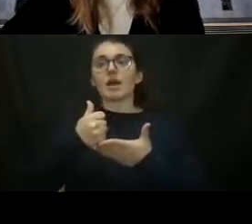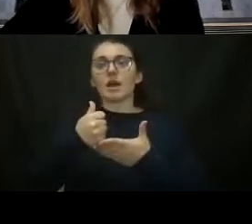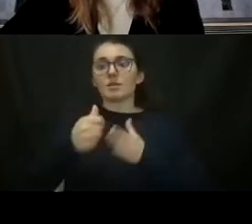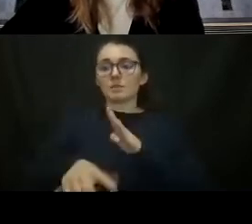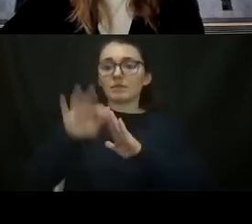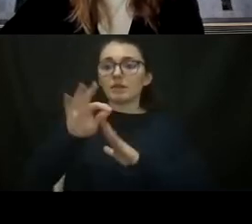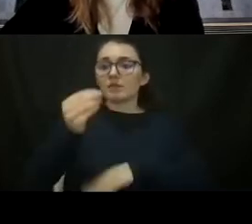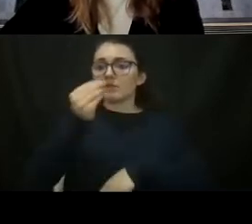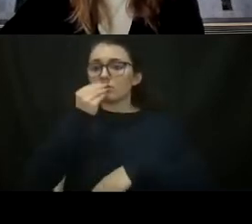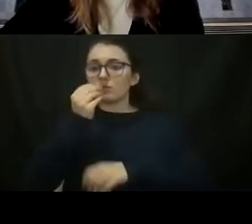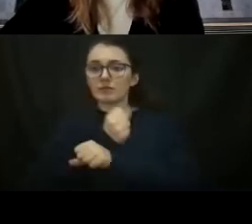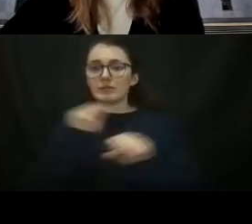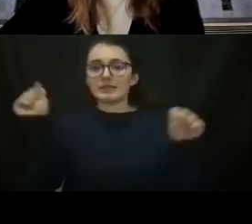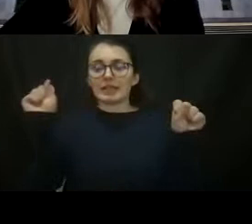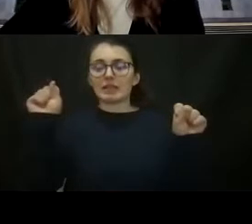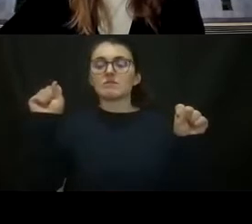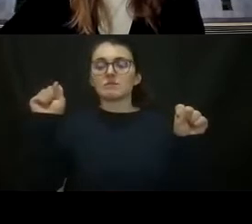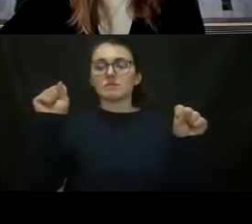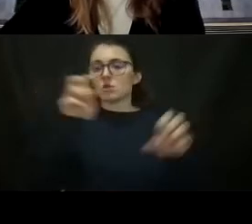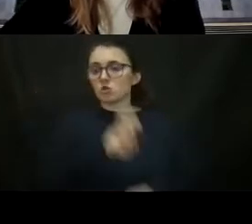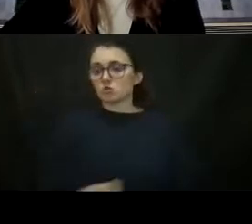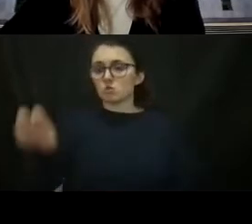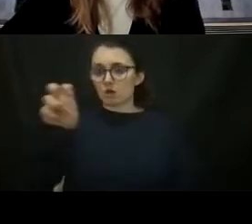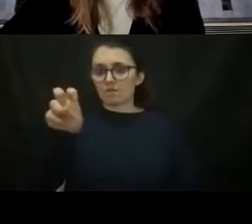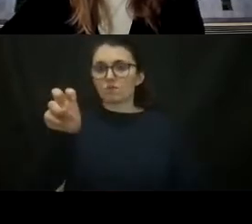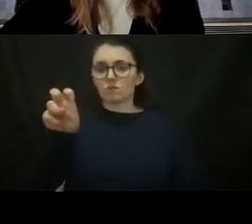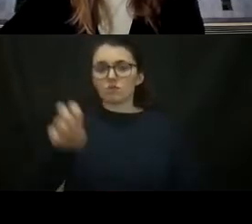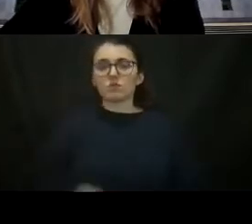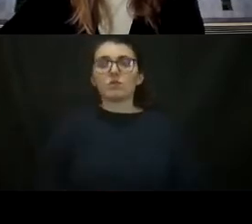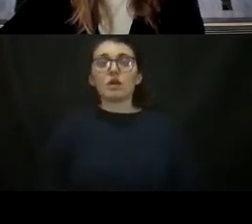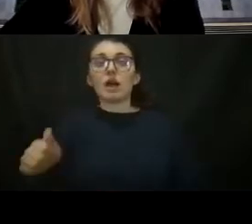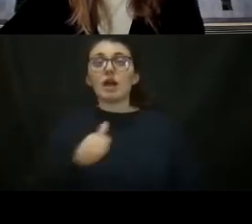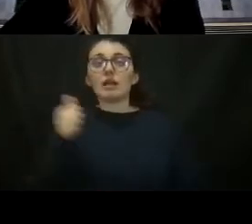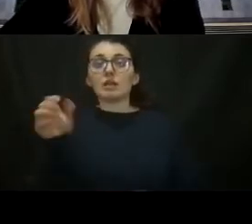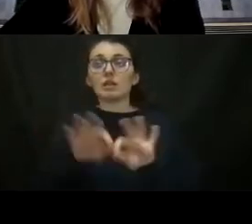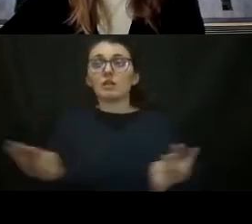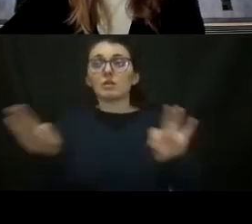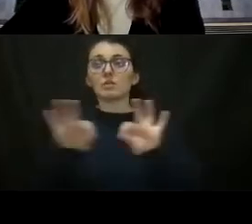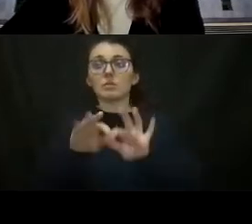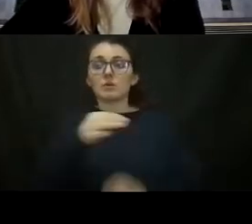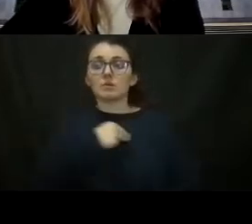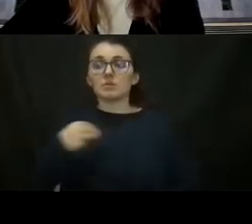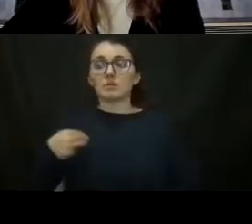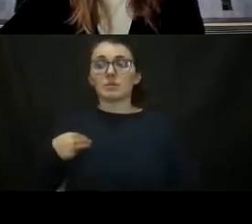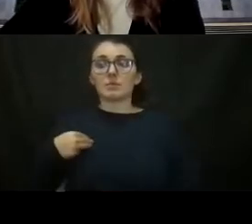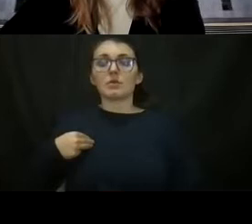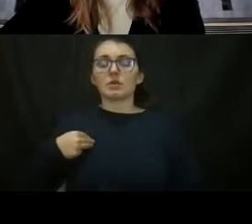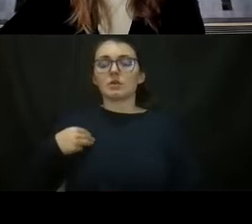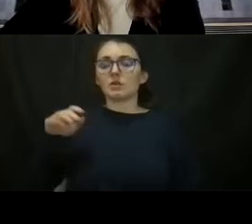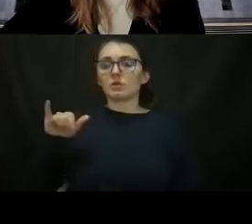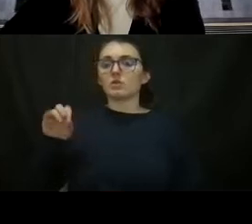and safe passage along the way. Another really important member of the party was York. Now, York is credited as the